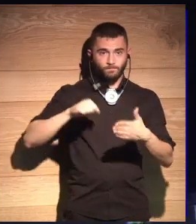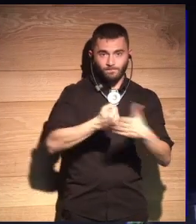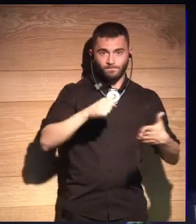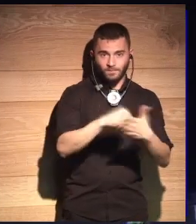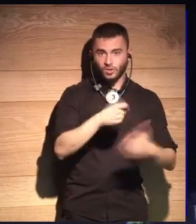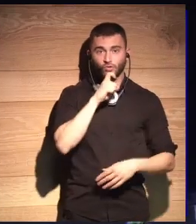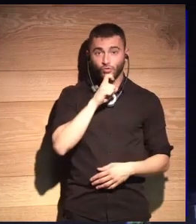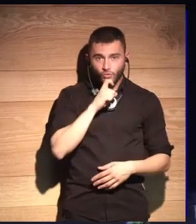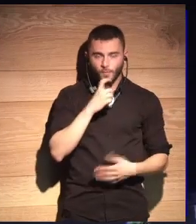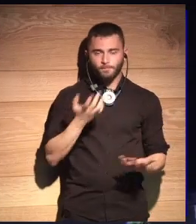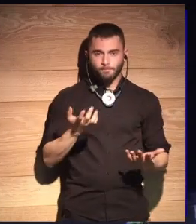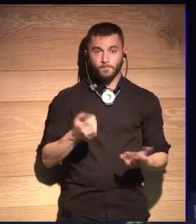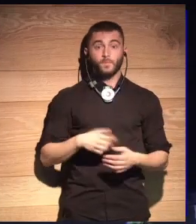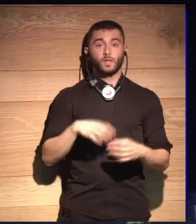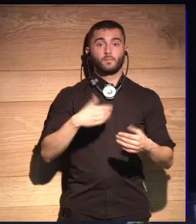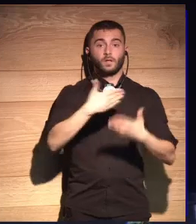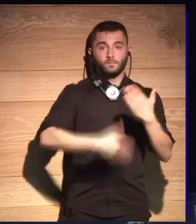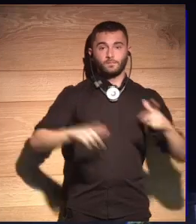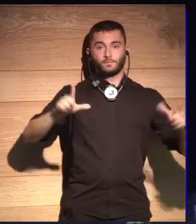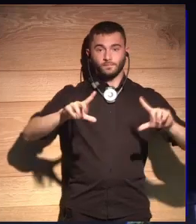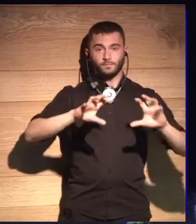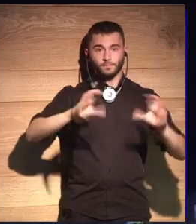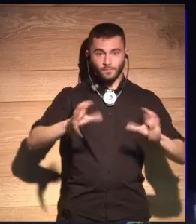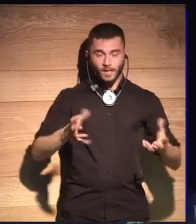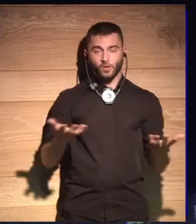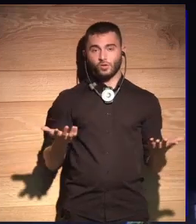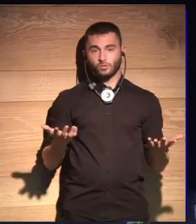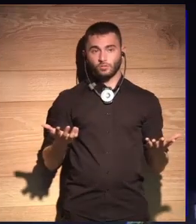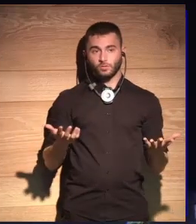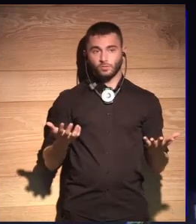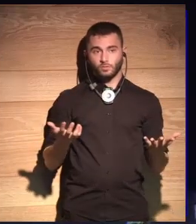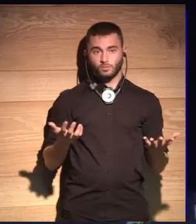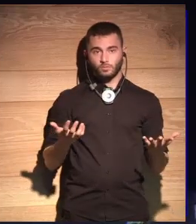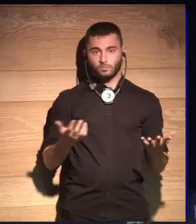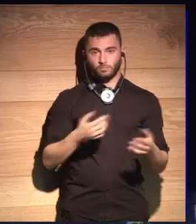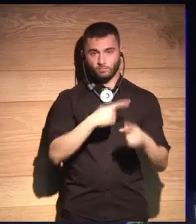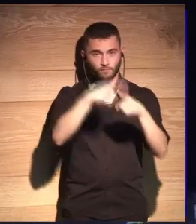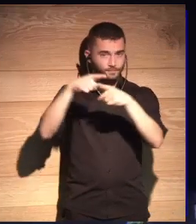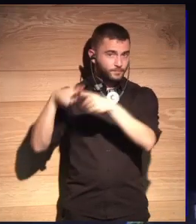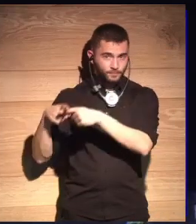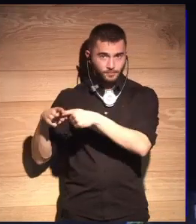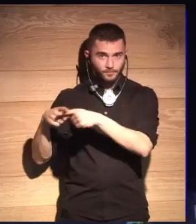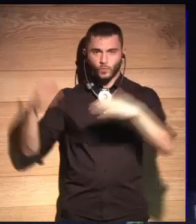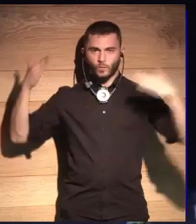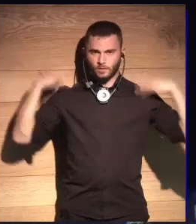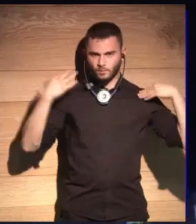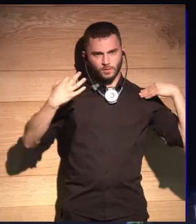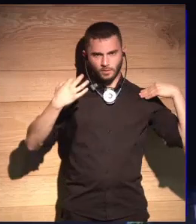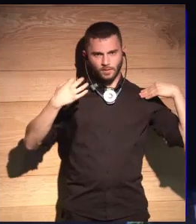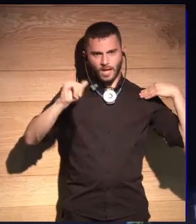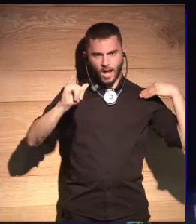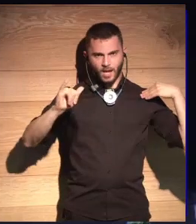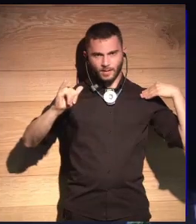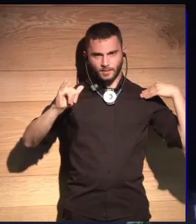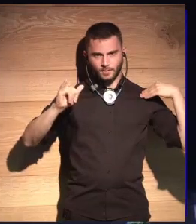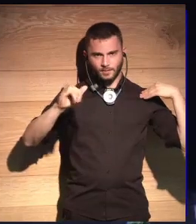media themselves, I think that, public service broadcasters have a responsibility to hold themselves back to some extent. And I think that the